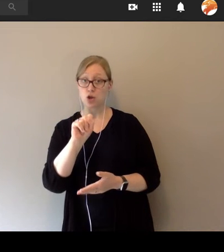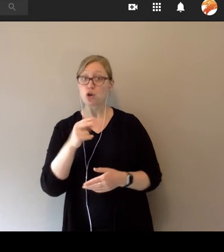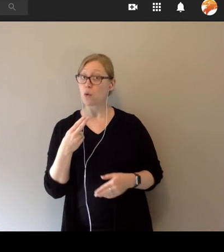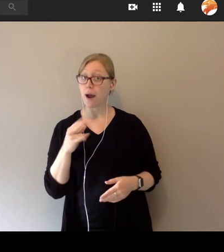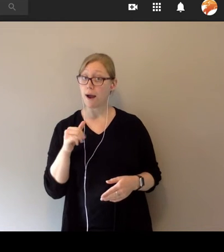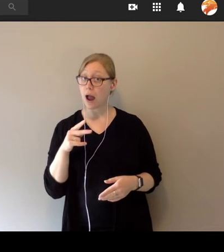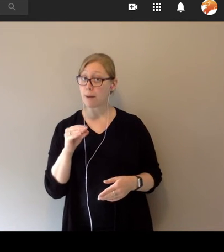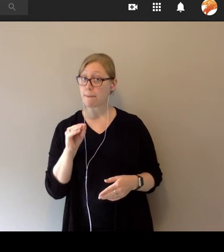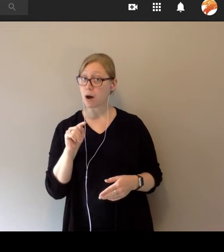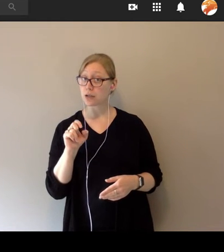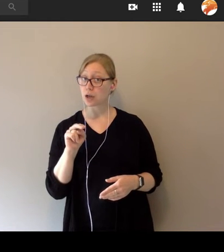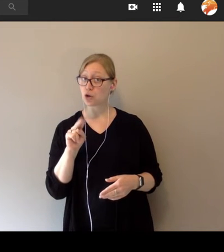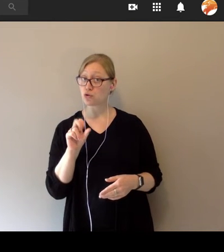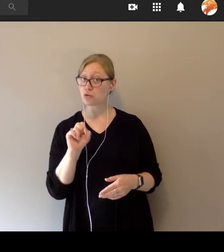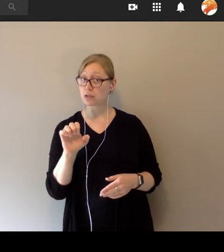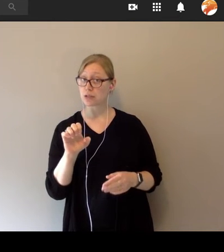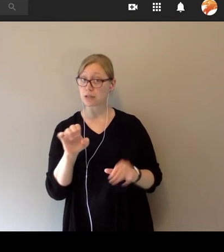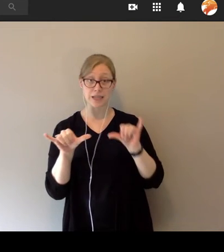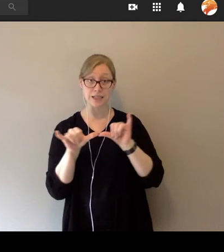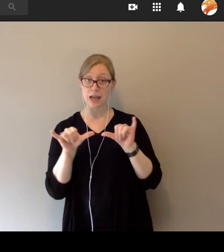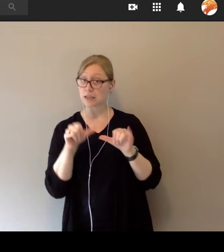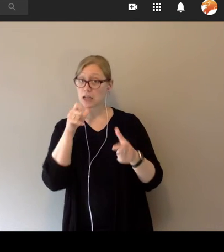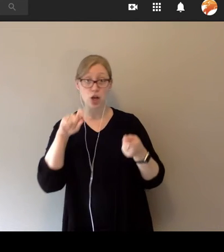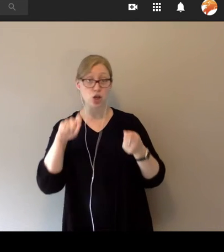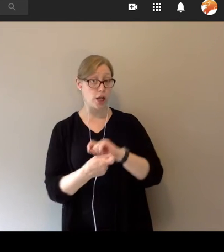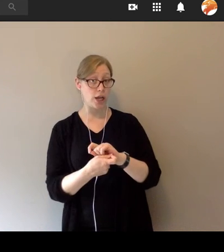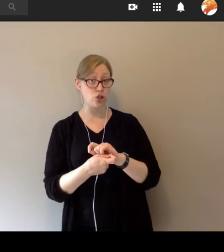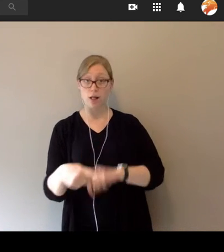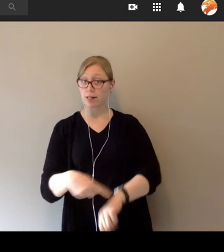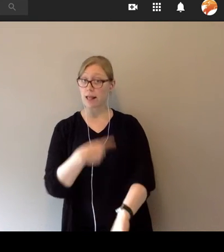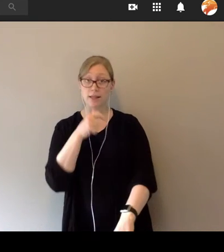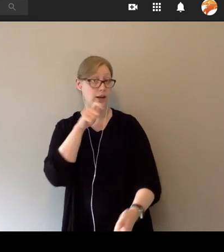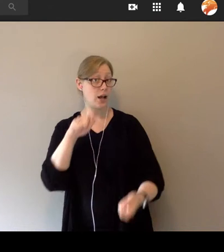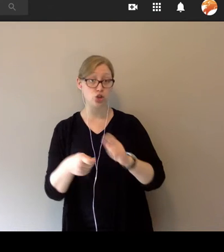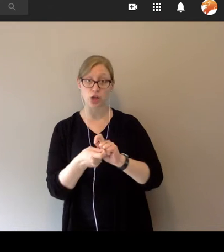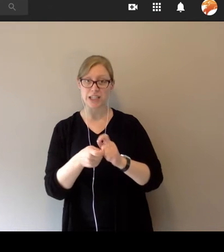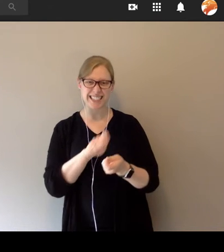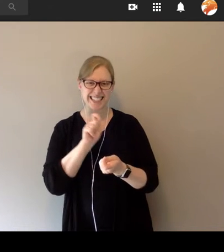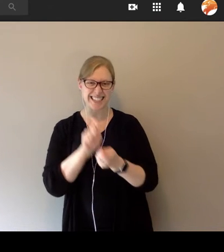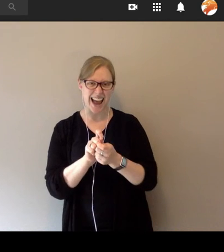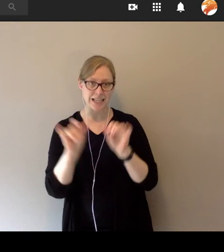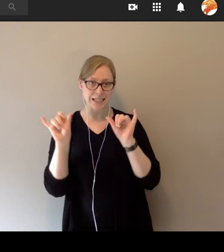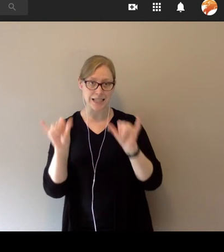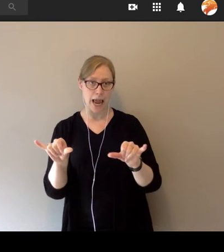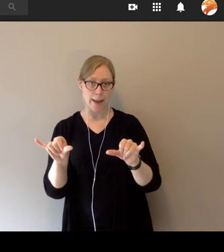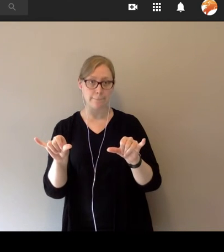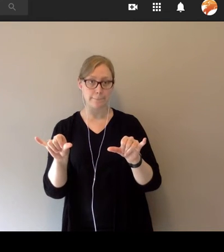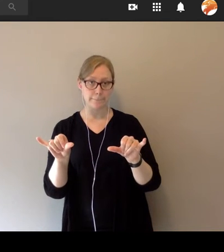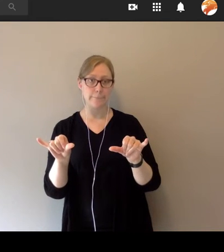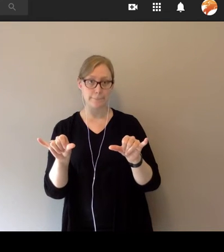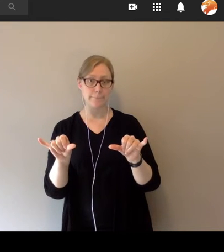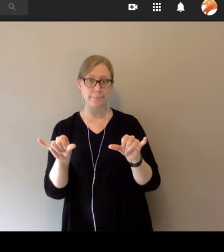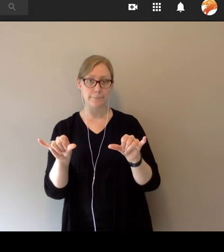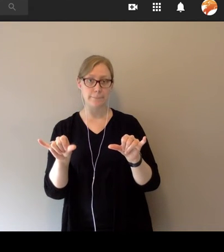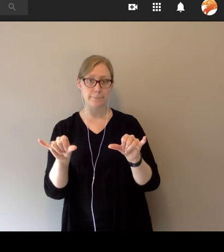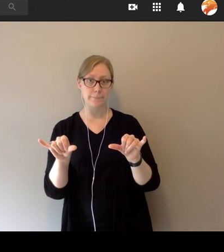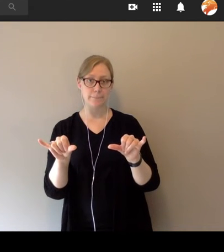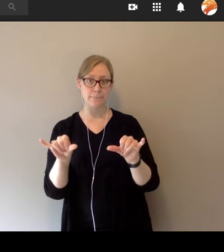what's happened to the hypotenuse is it's exactly the same. So if we just think about the sine, the hypotenuse